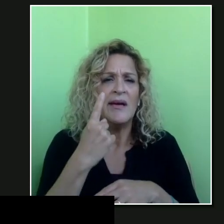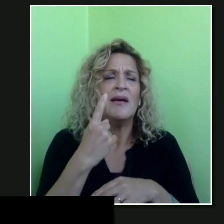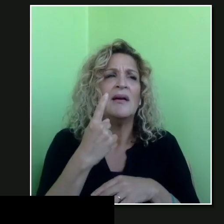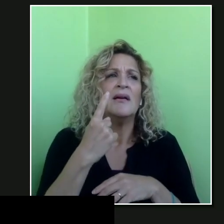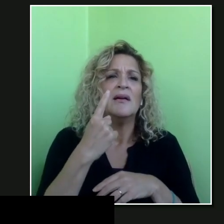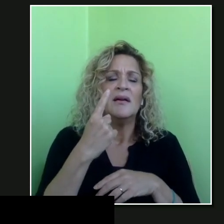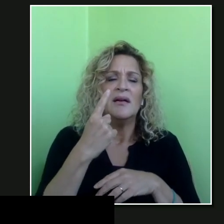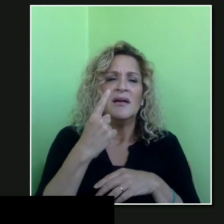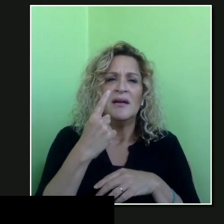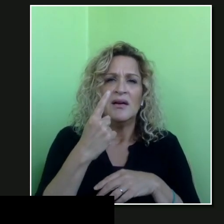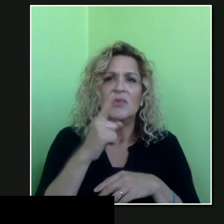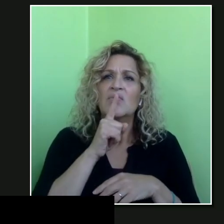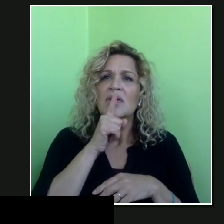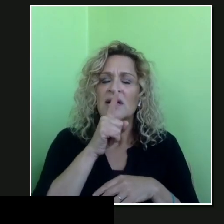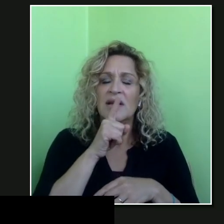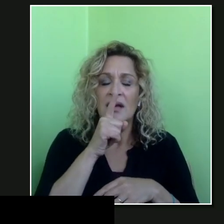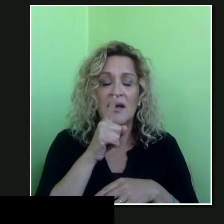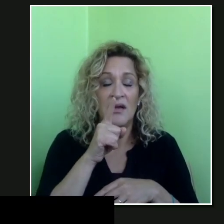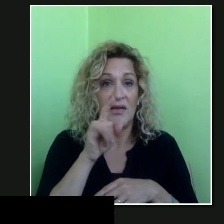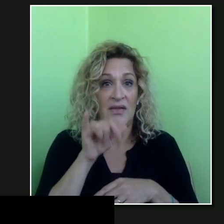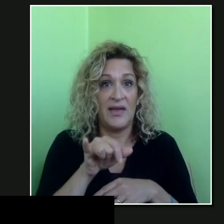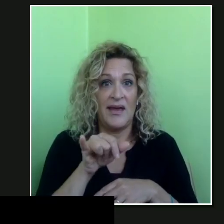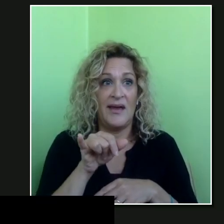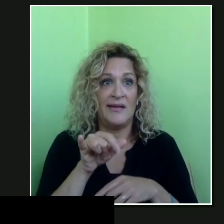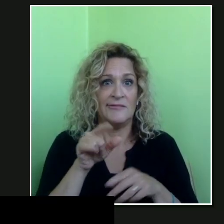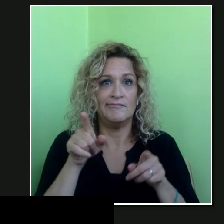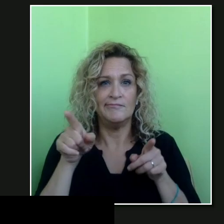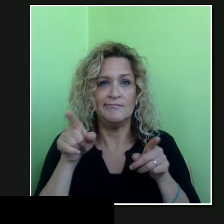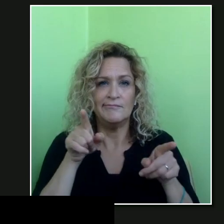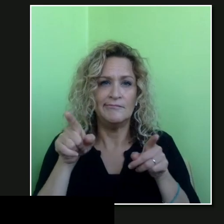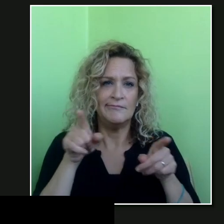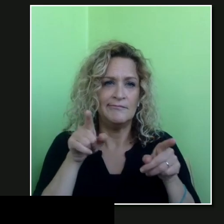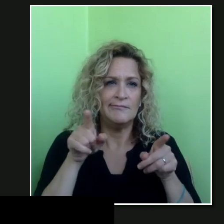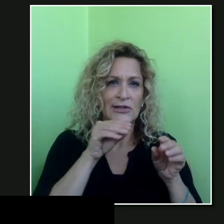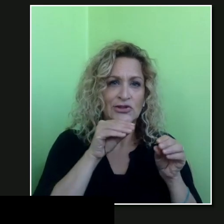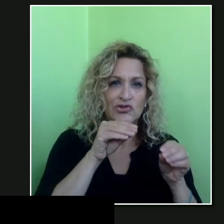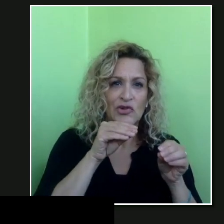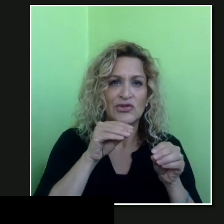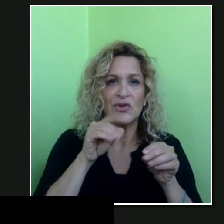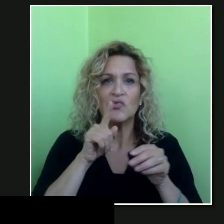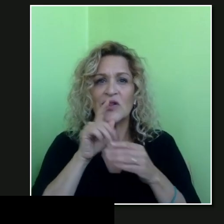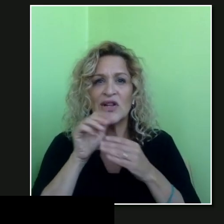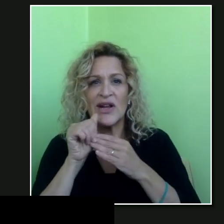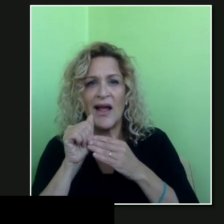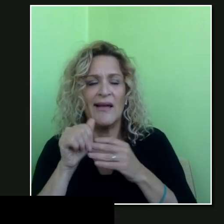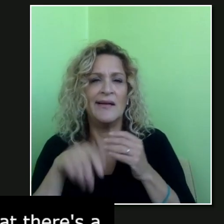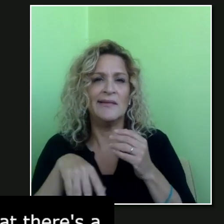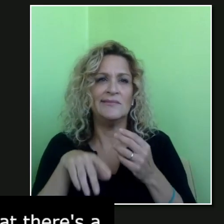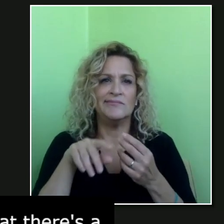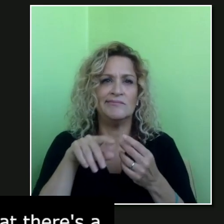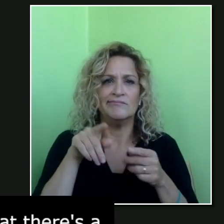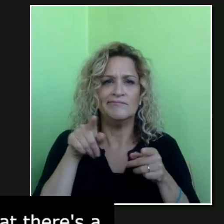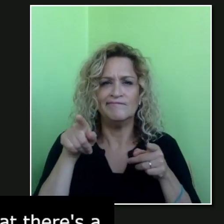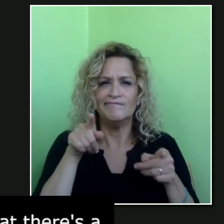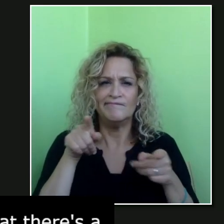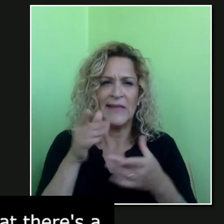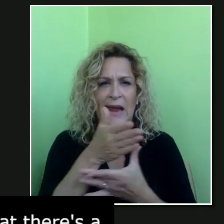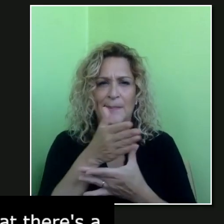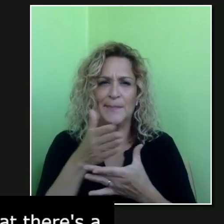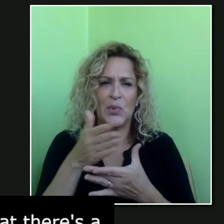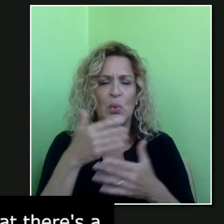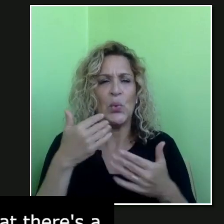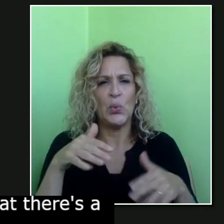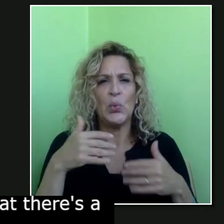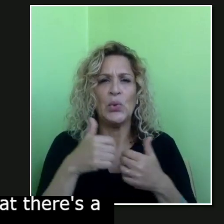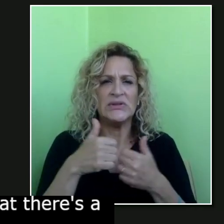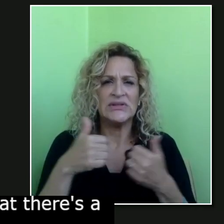a gap between the two. So don't be frustrated. There are also quite a number of